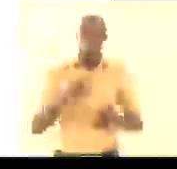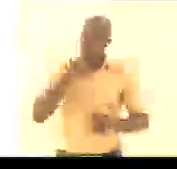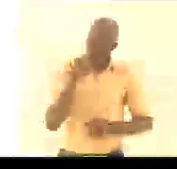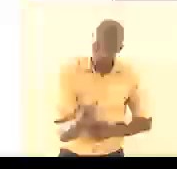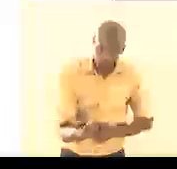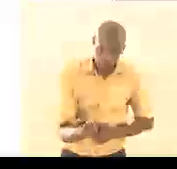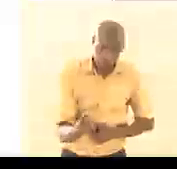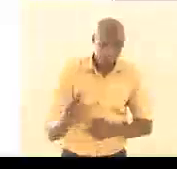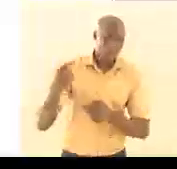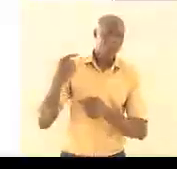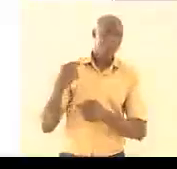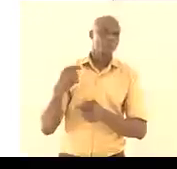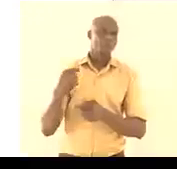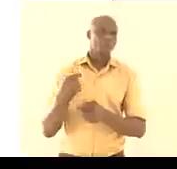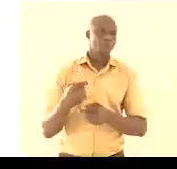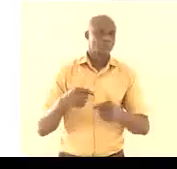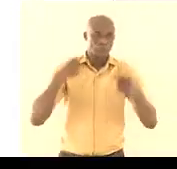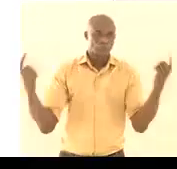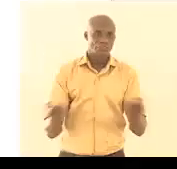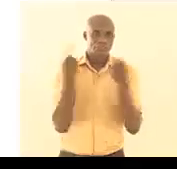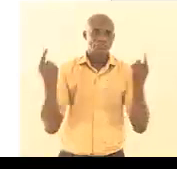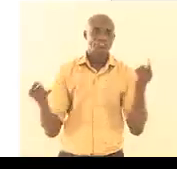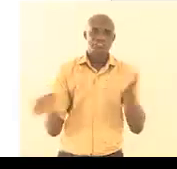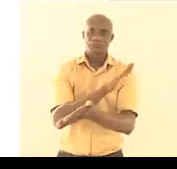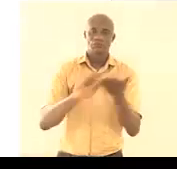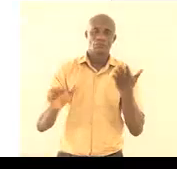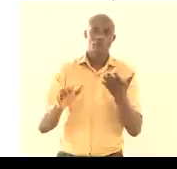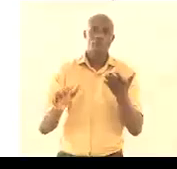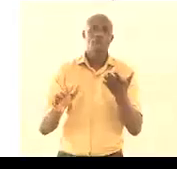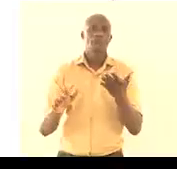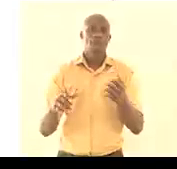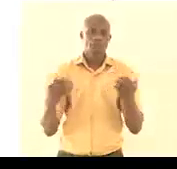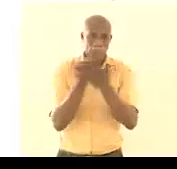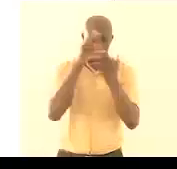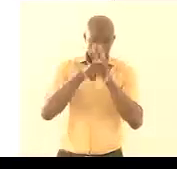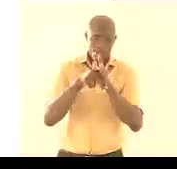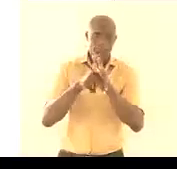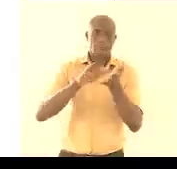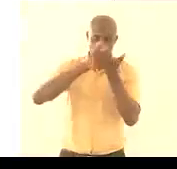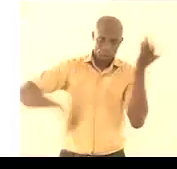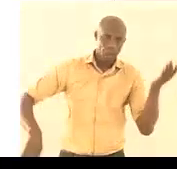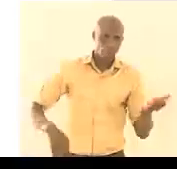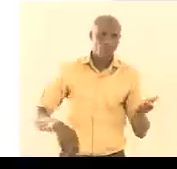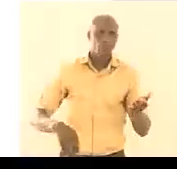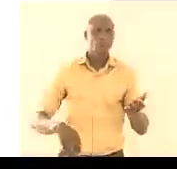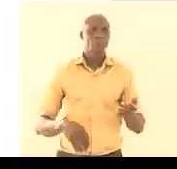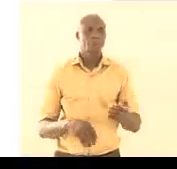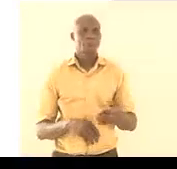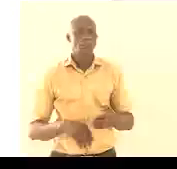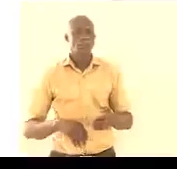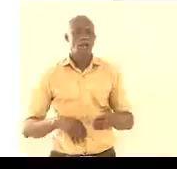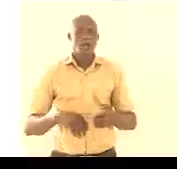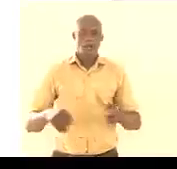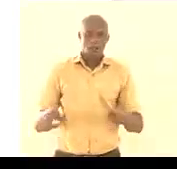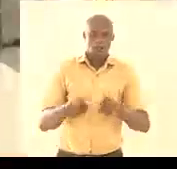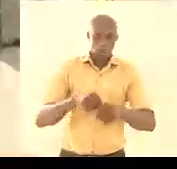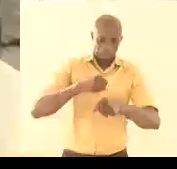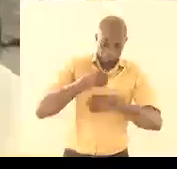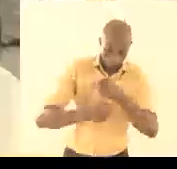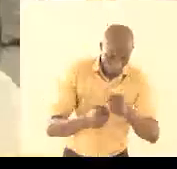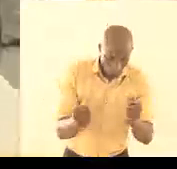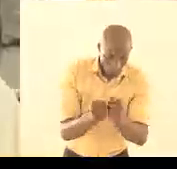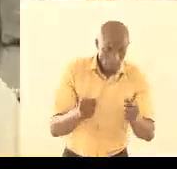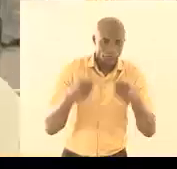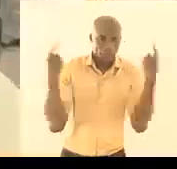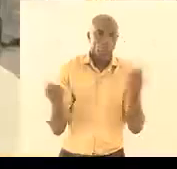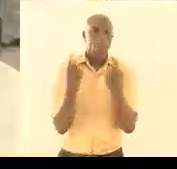say, sin has been overthrown, darkness has been dislodged. So even as you are struggling with sin in your life, you